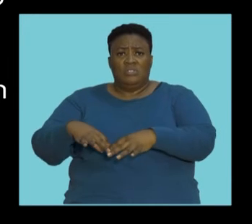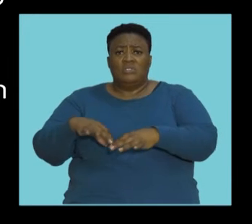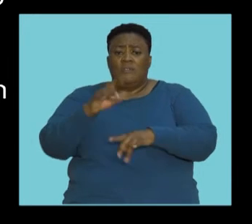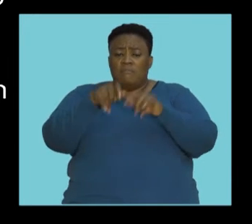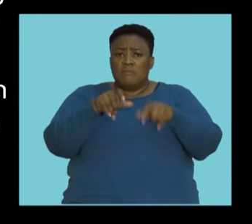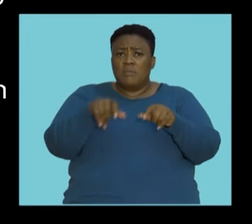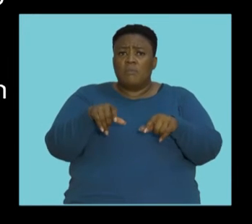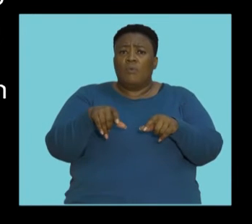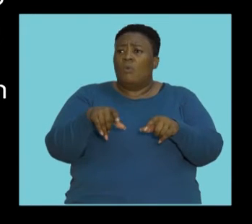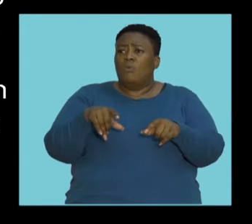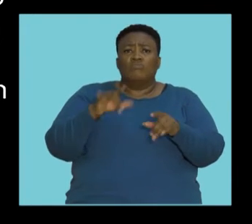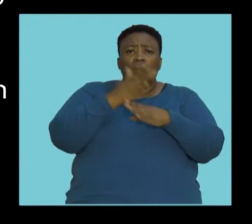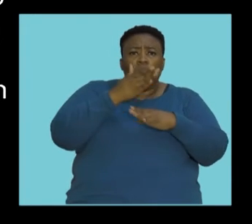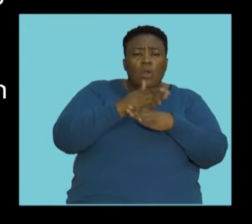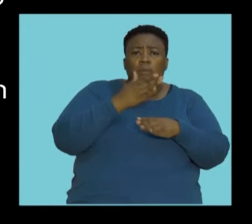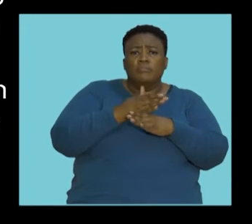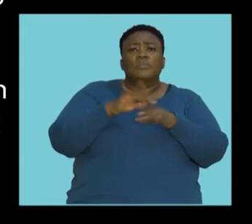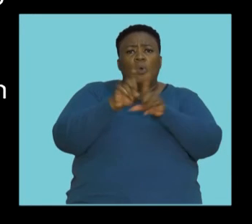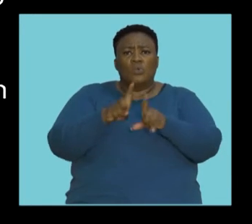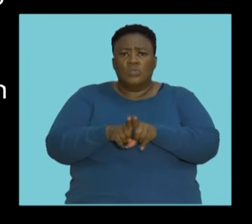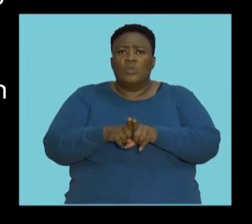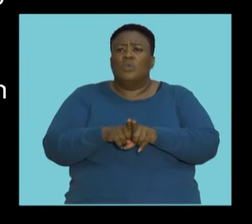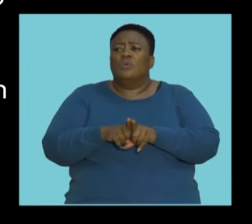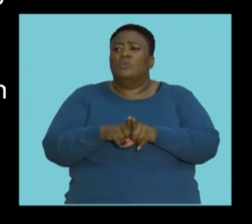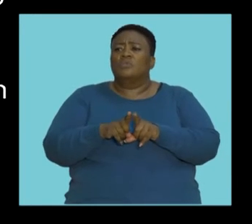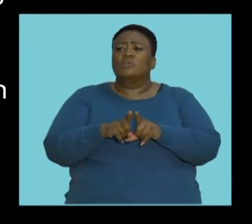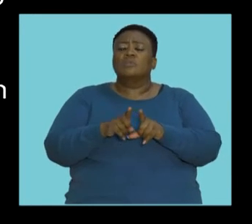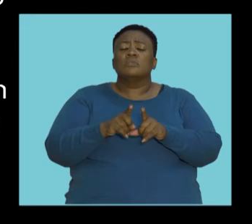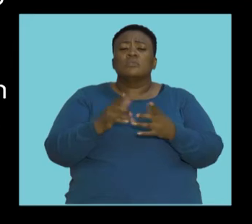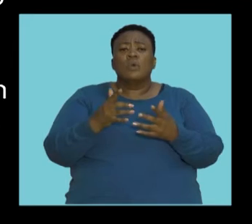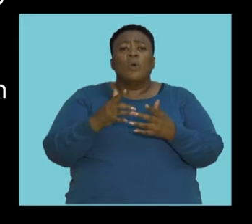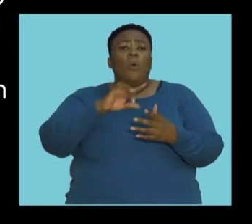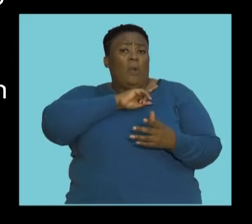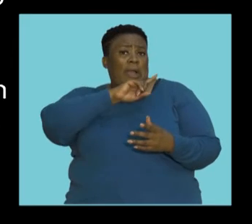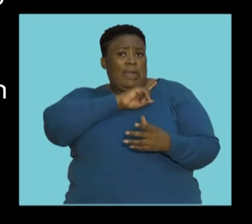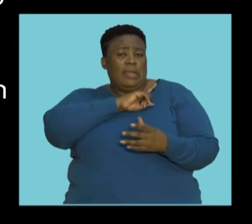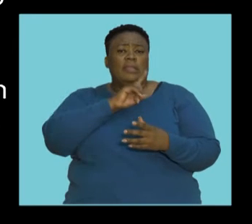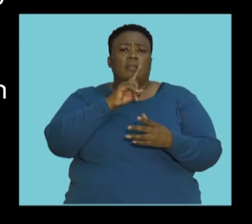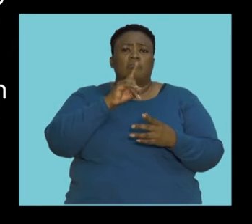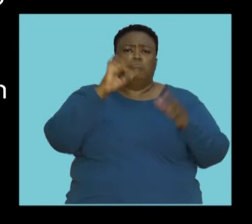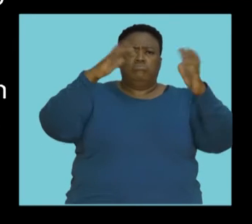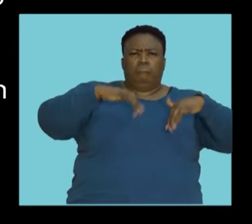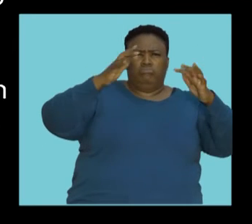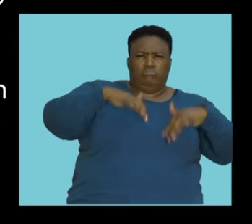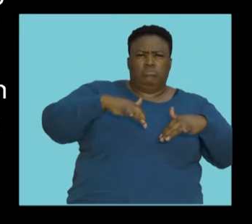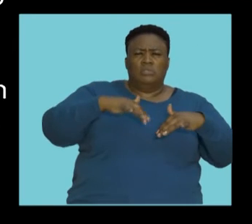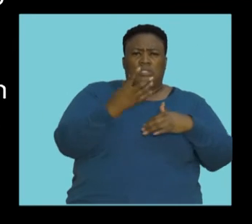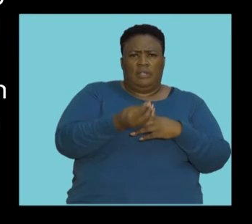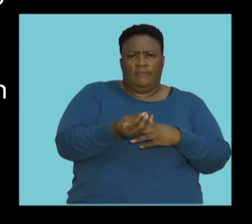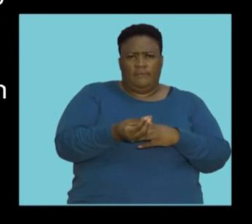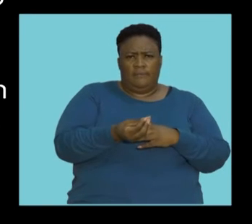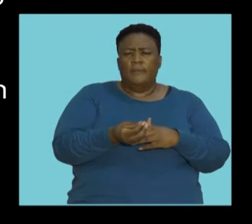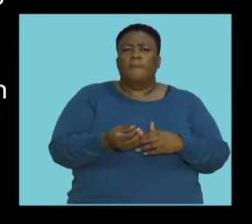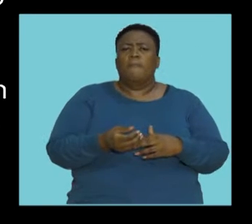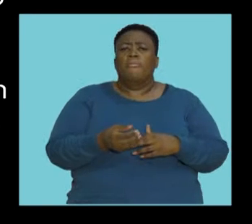Migration and insecurity are also linked to the impact that floods and droughts have had on food security. This will